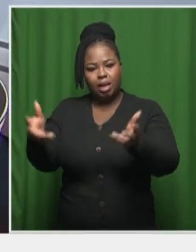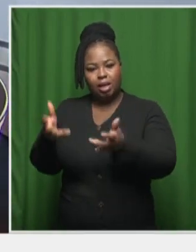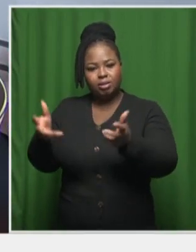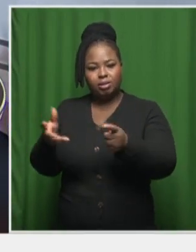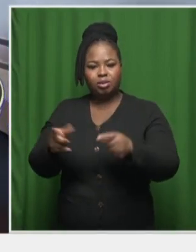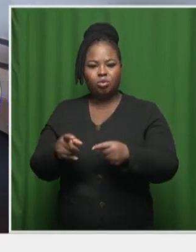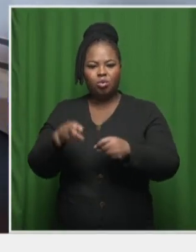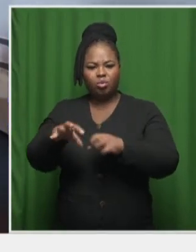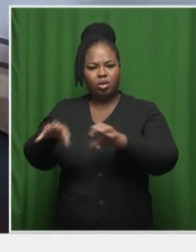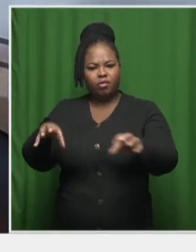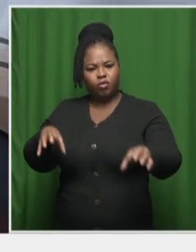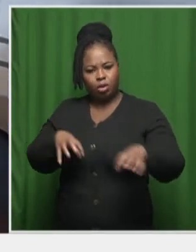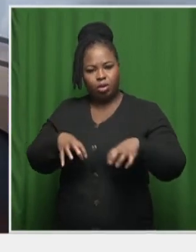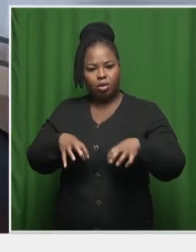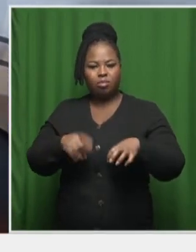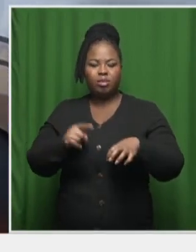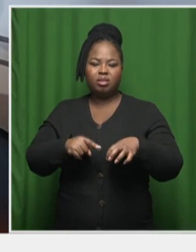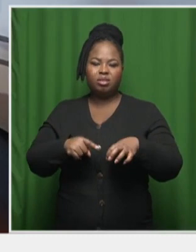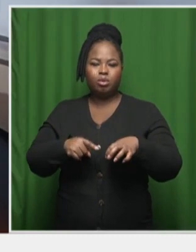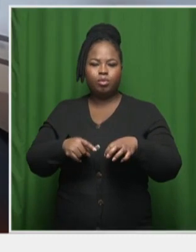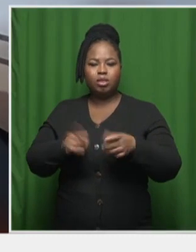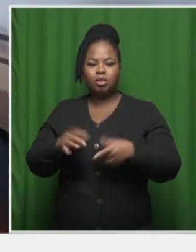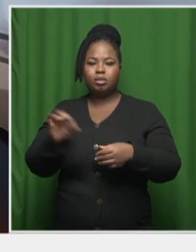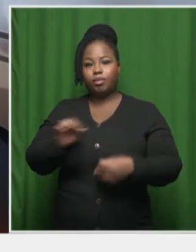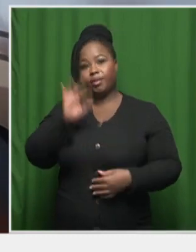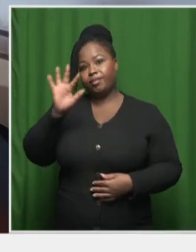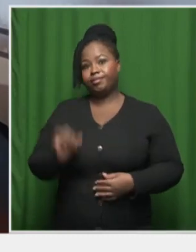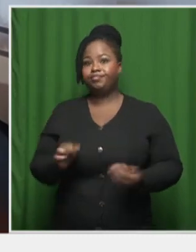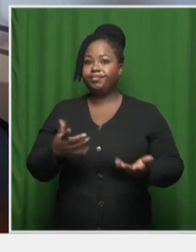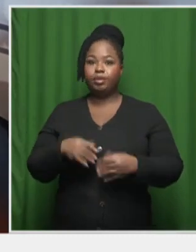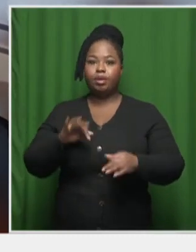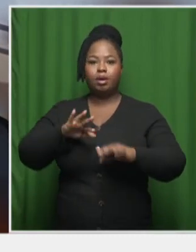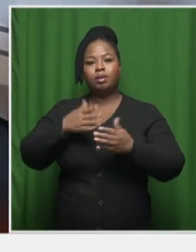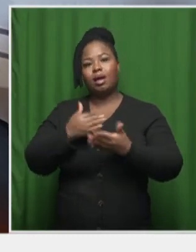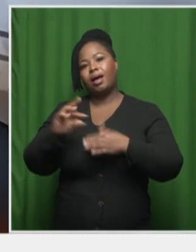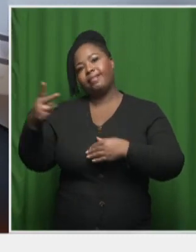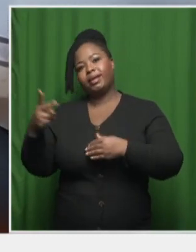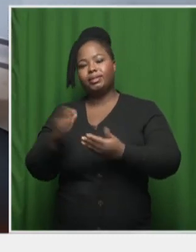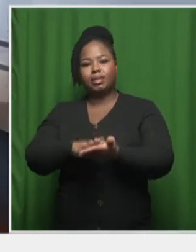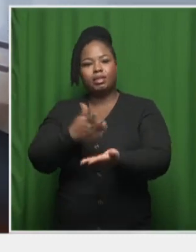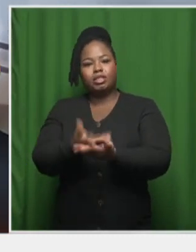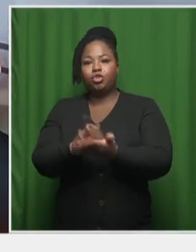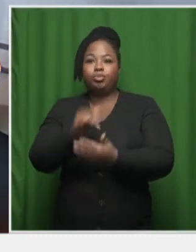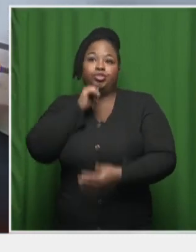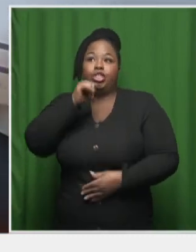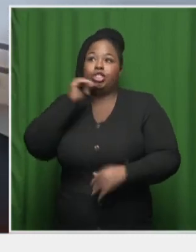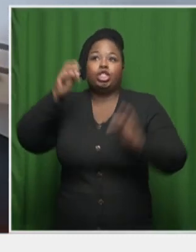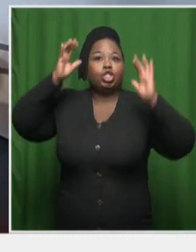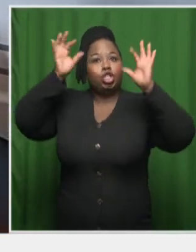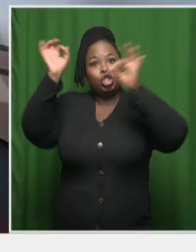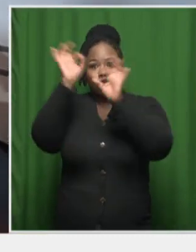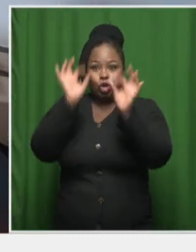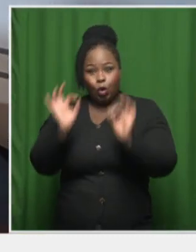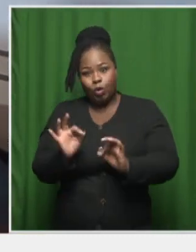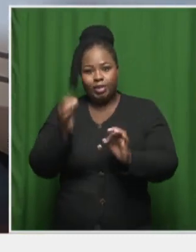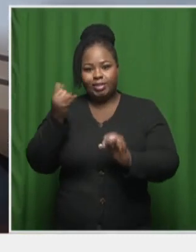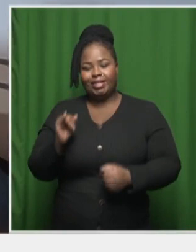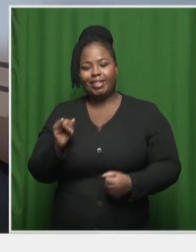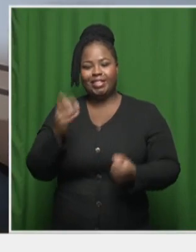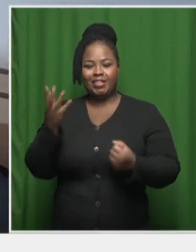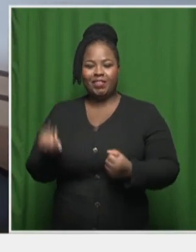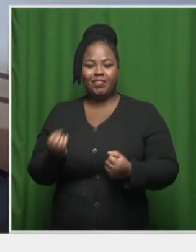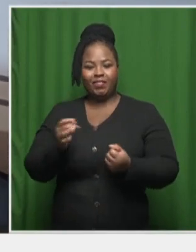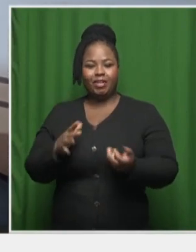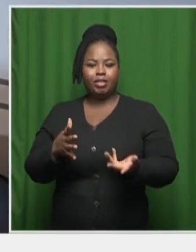pulled pork. But I mean, some diehard South Africans would be outside braaiing in the snow anyway. So I mean, you got your beautiful marinated